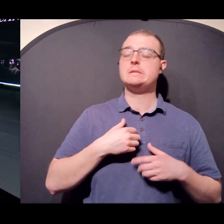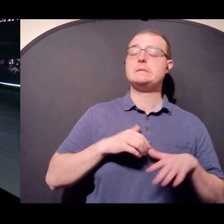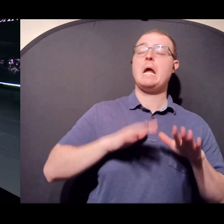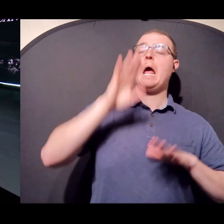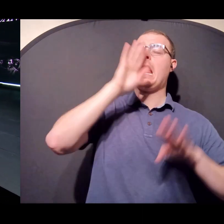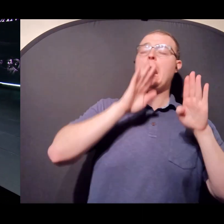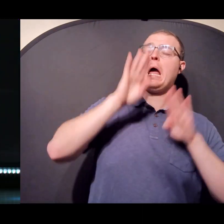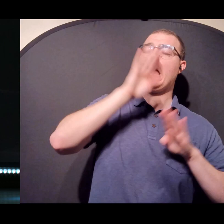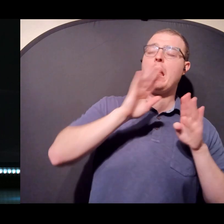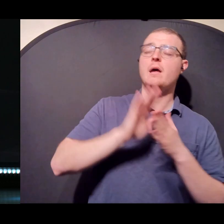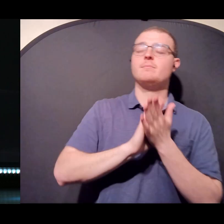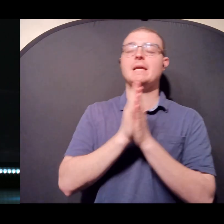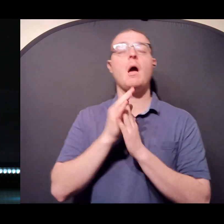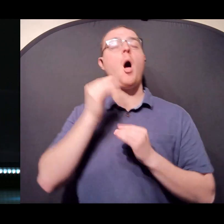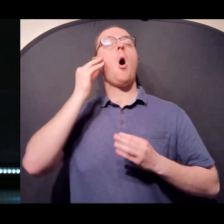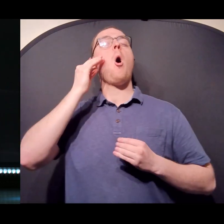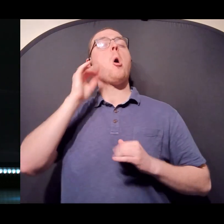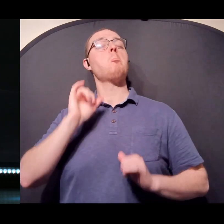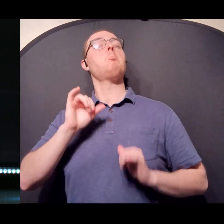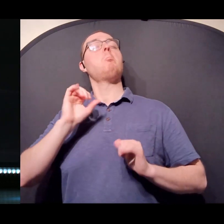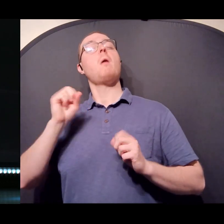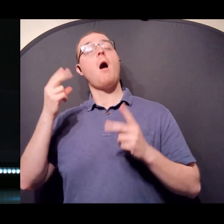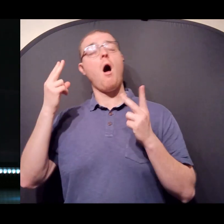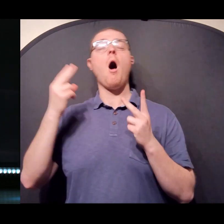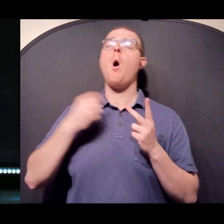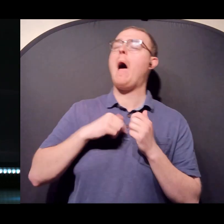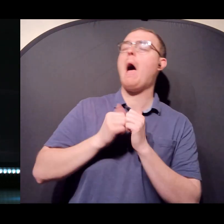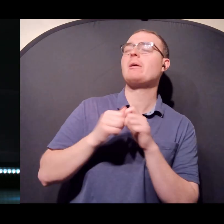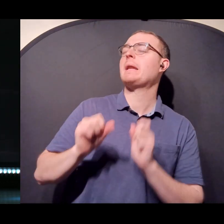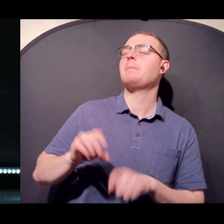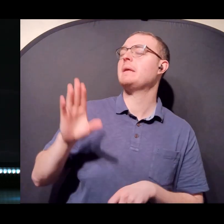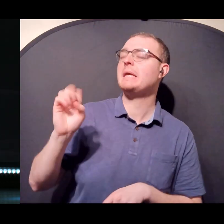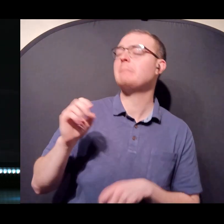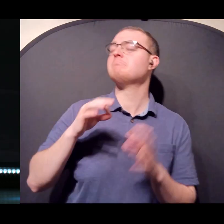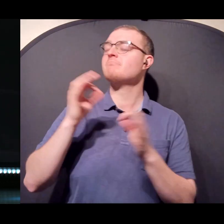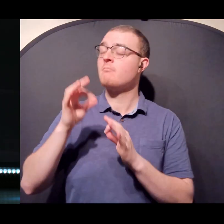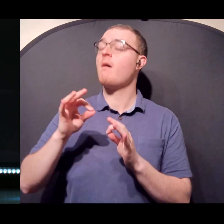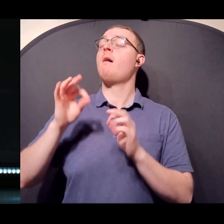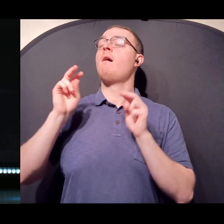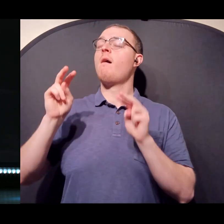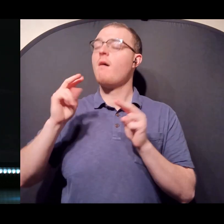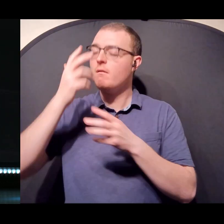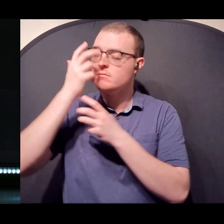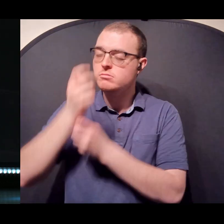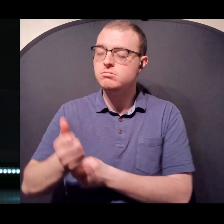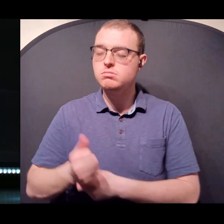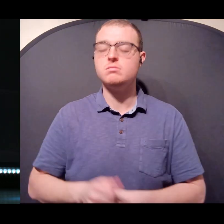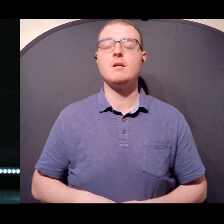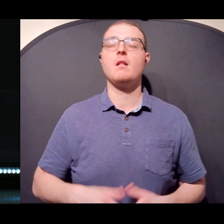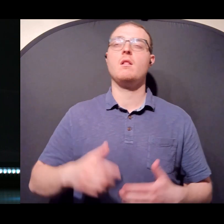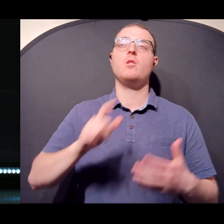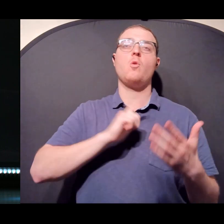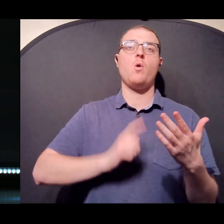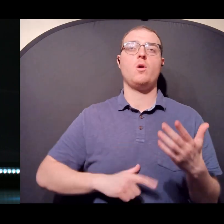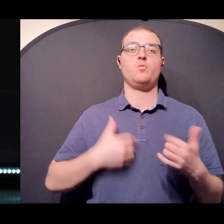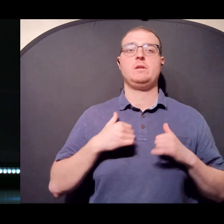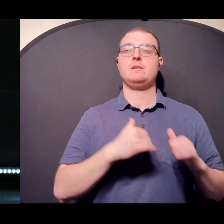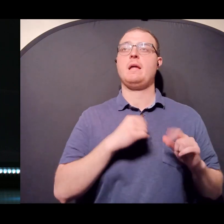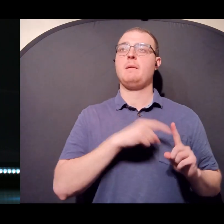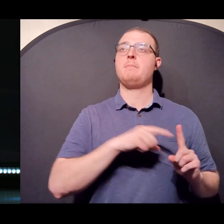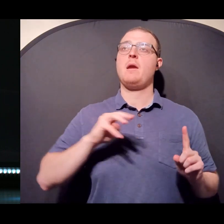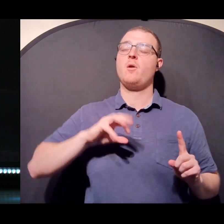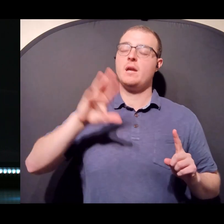to wonder because of faith. And Lord, we have faith today in the room for a miracle, for breakthrough, for a